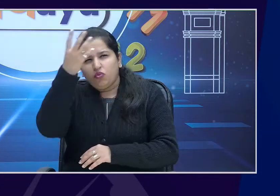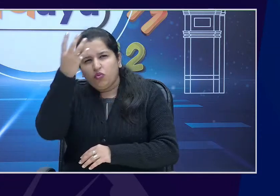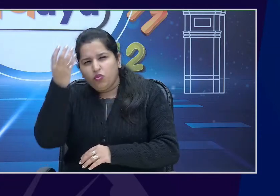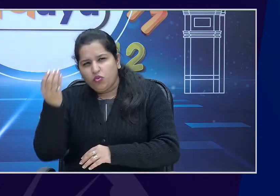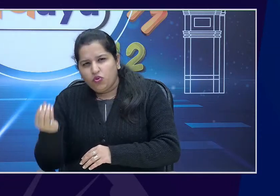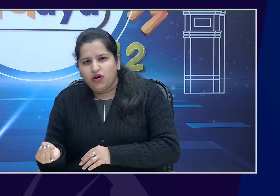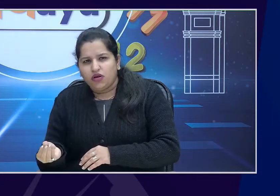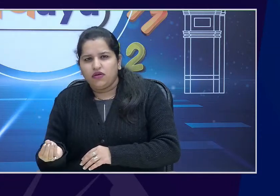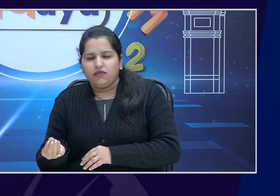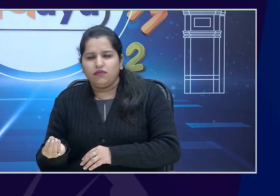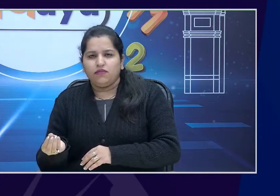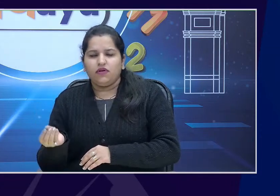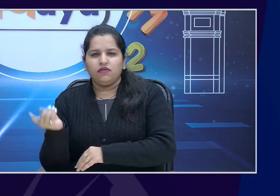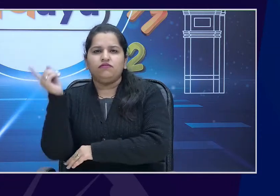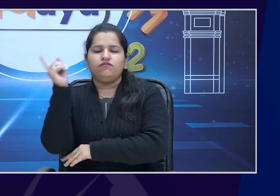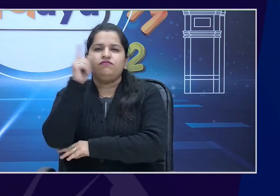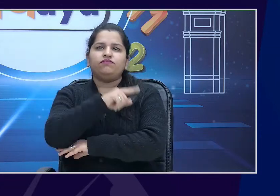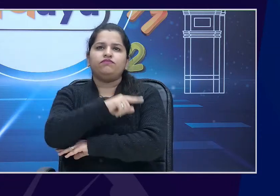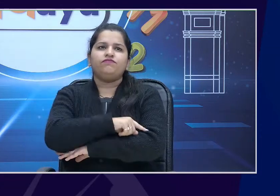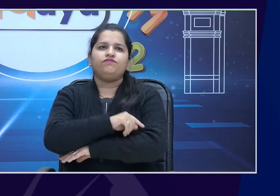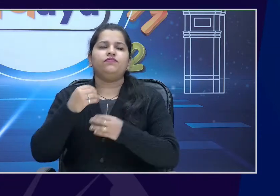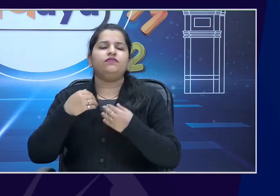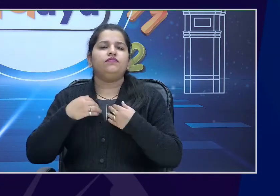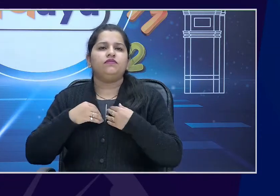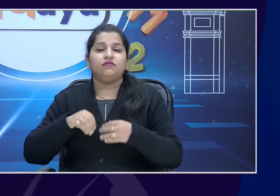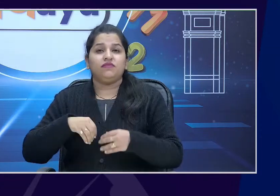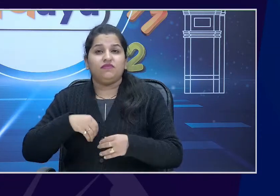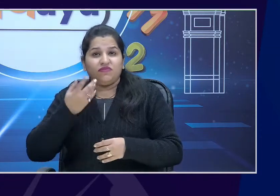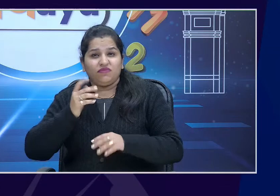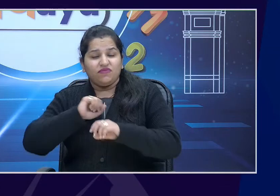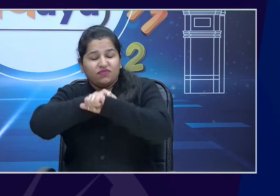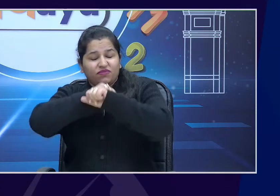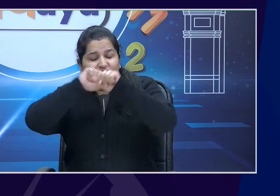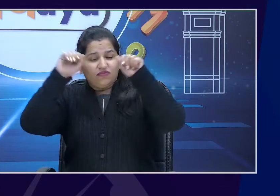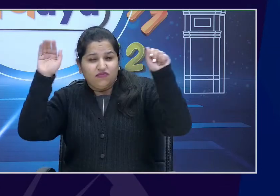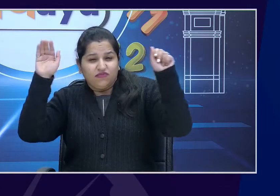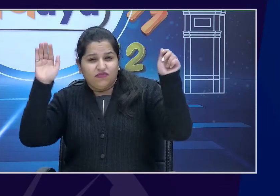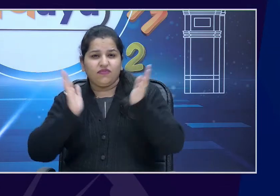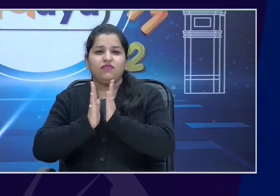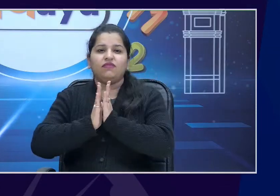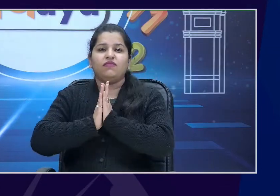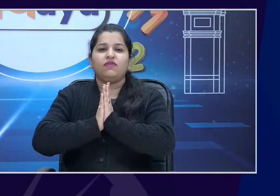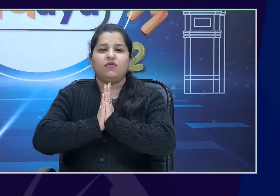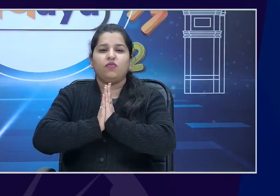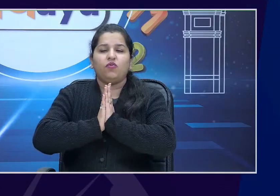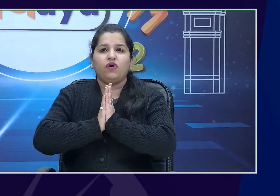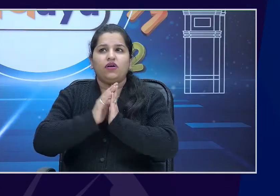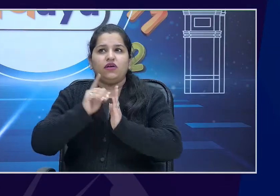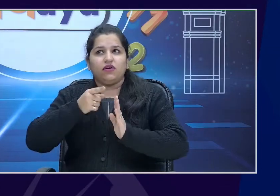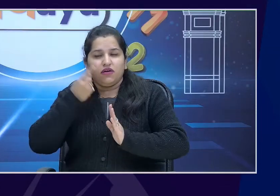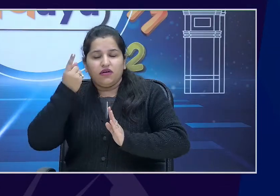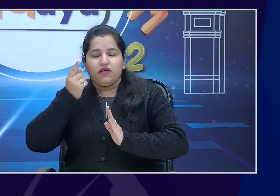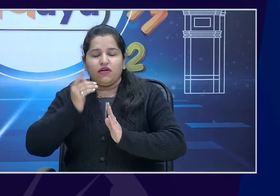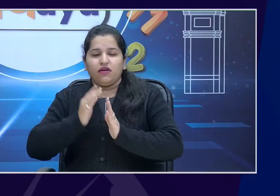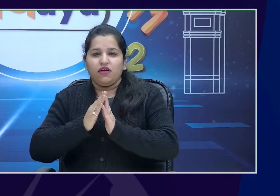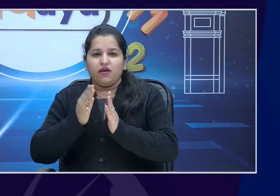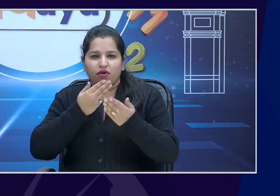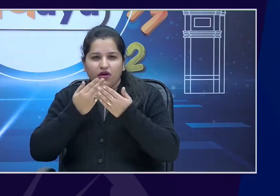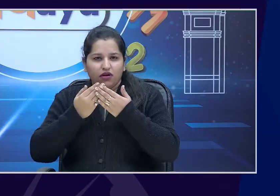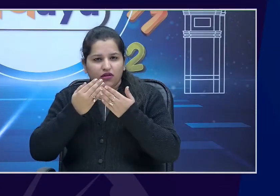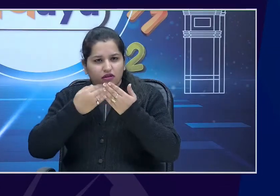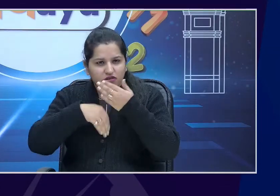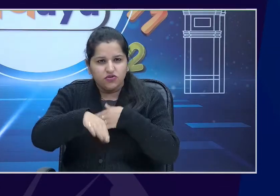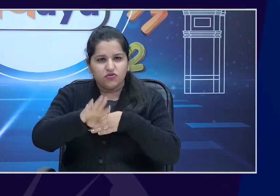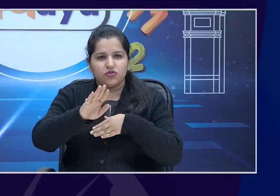And what all morning, I got up, then I prayed, then I dressed, I went to the school.